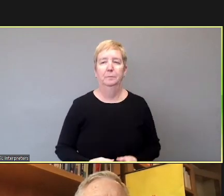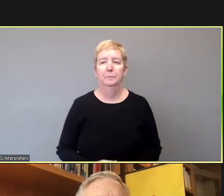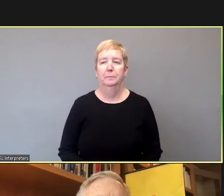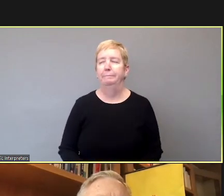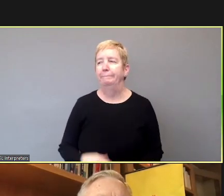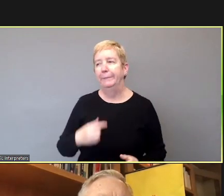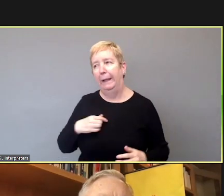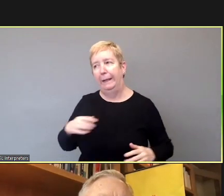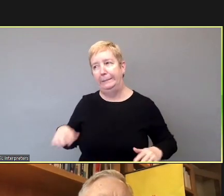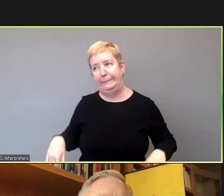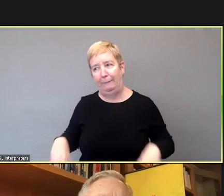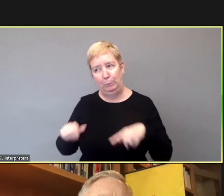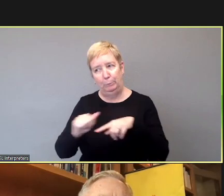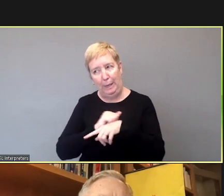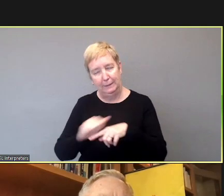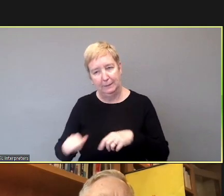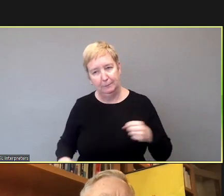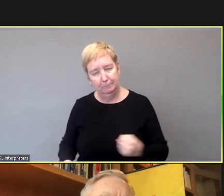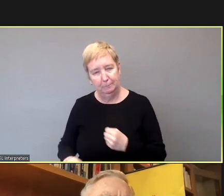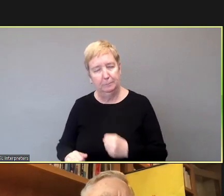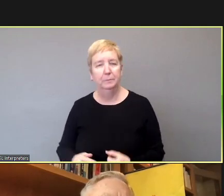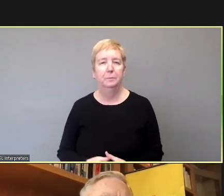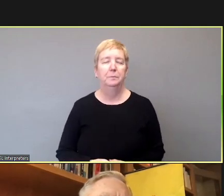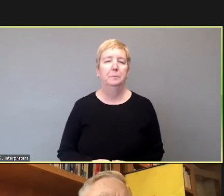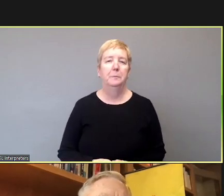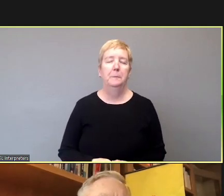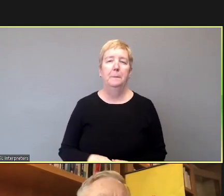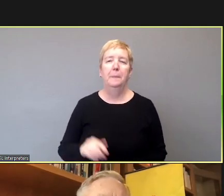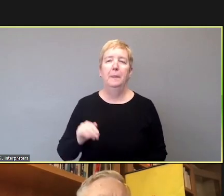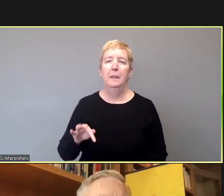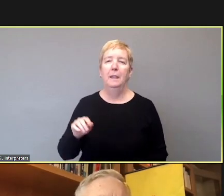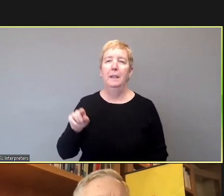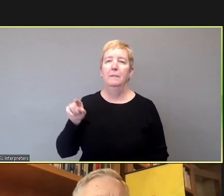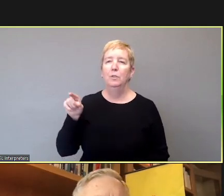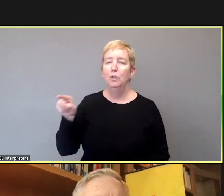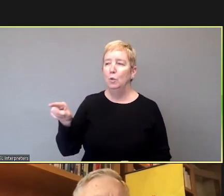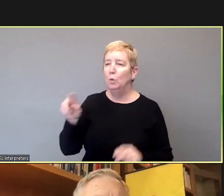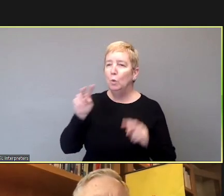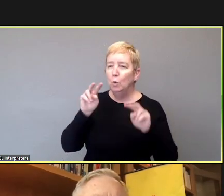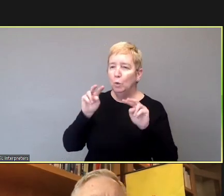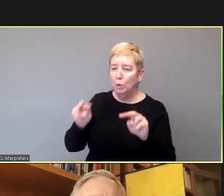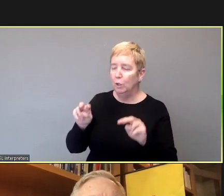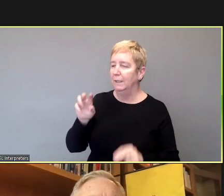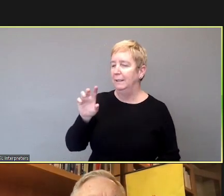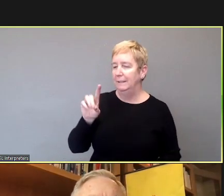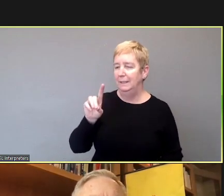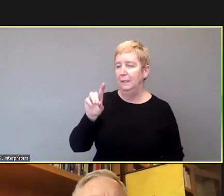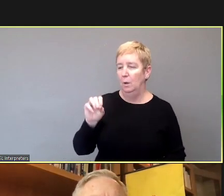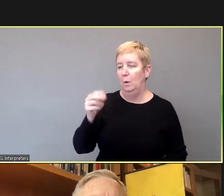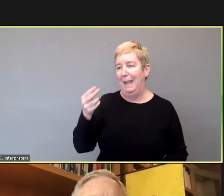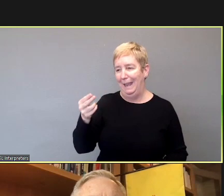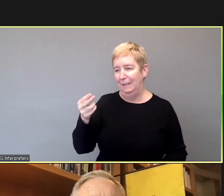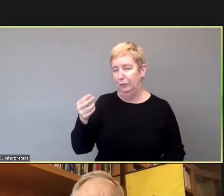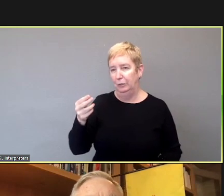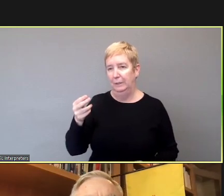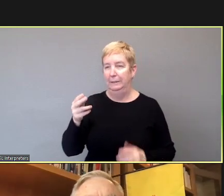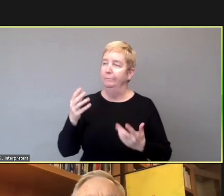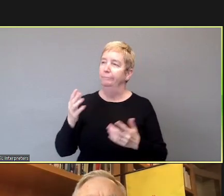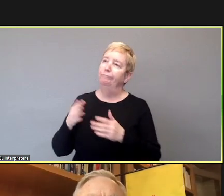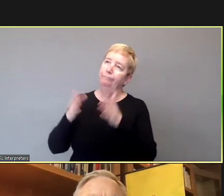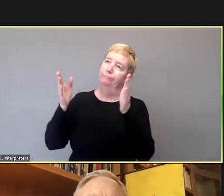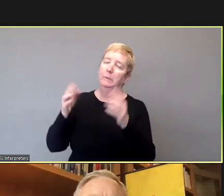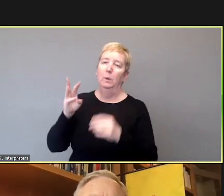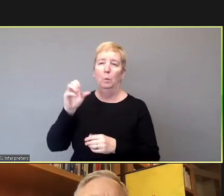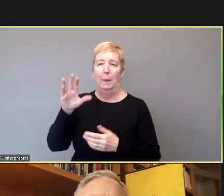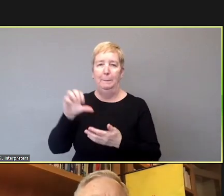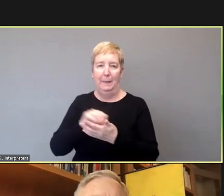this. And if you go to the DOH standard website, and I use some shortcuts, but I'll show you